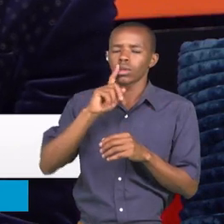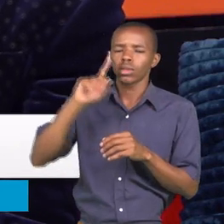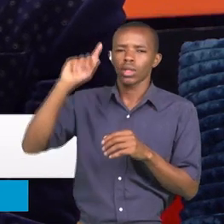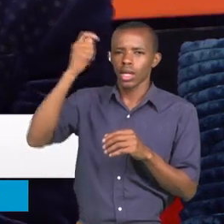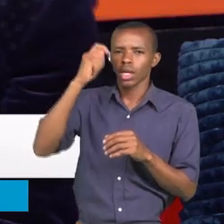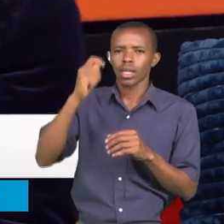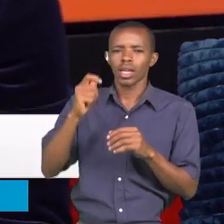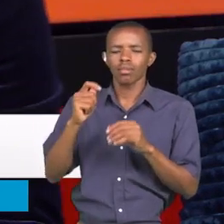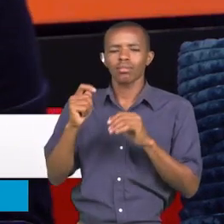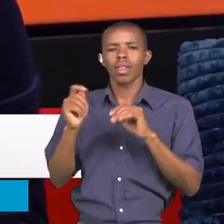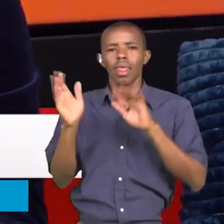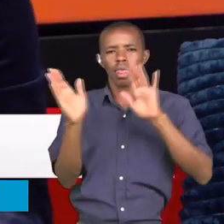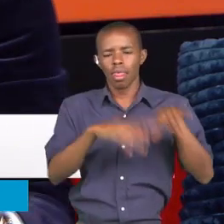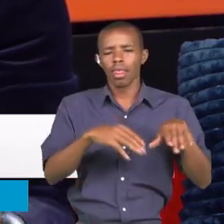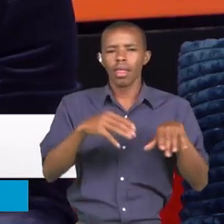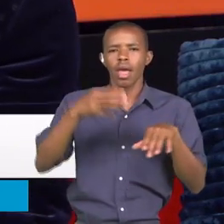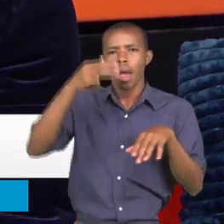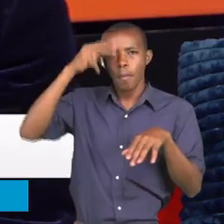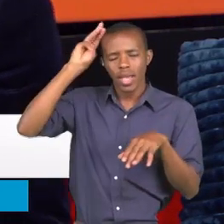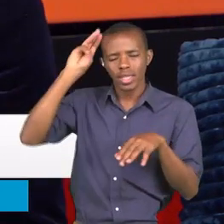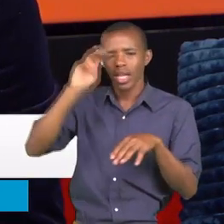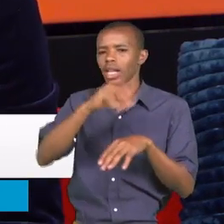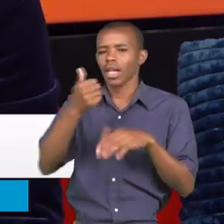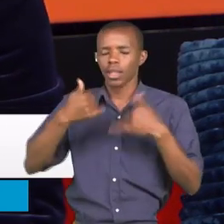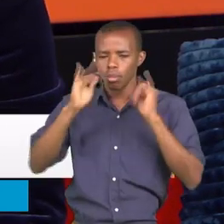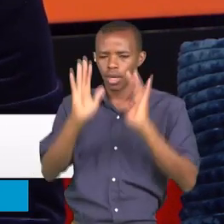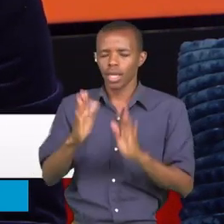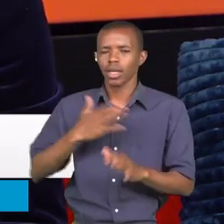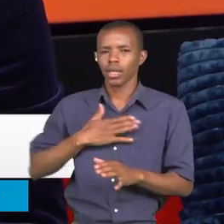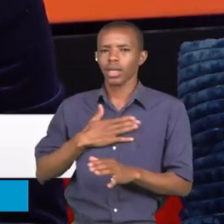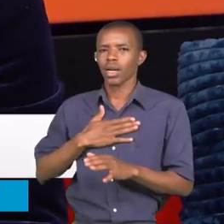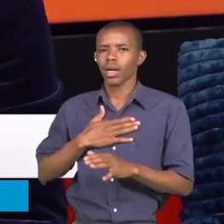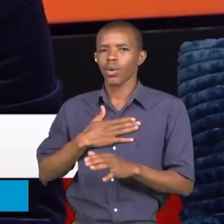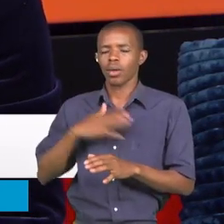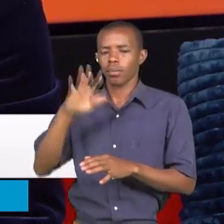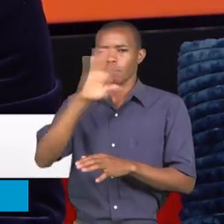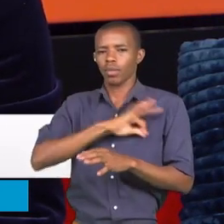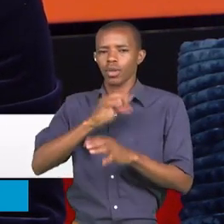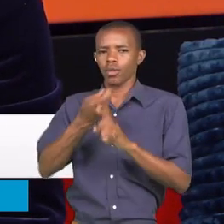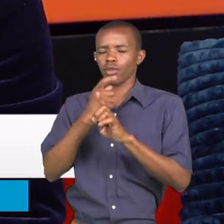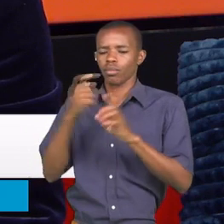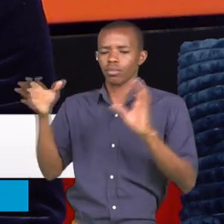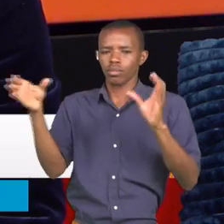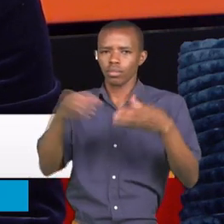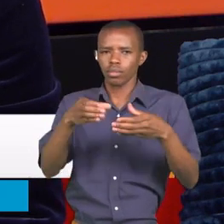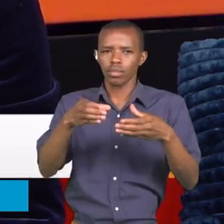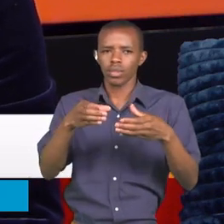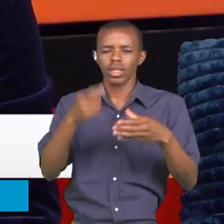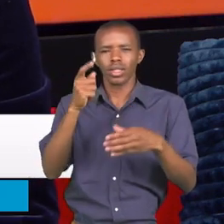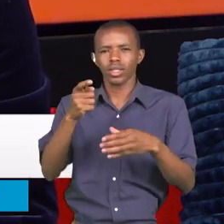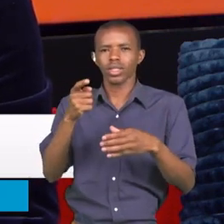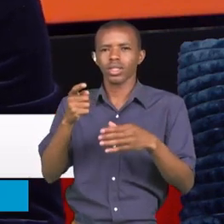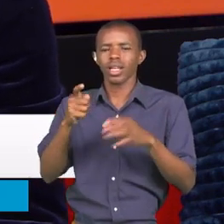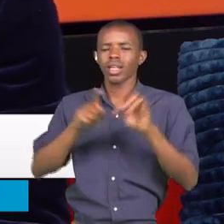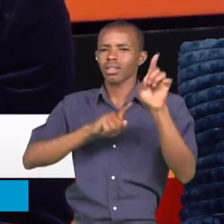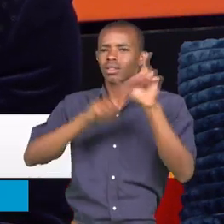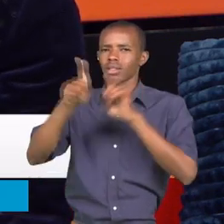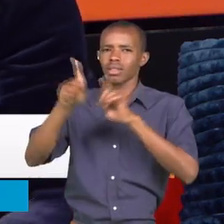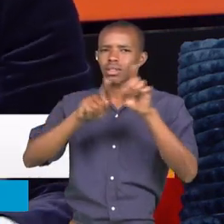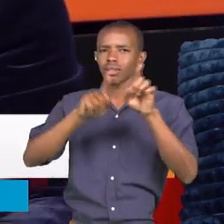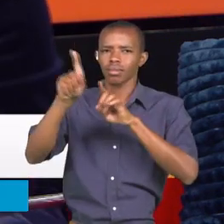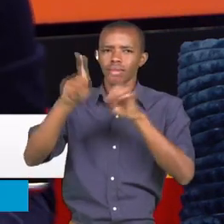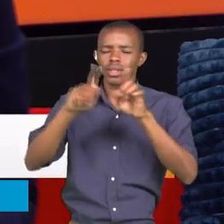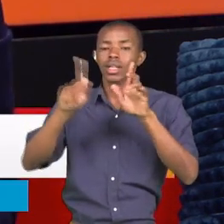Let's leave alone the likes of Messi. Look at our players. Now, benefiting from these brands, it's been kind of a journey, because as much as